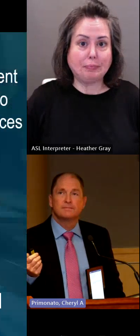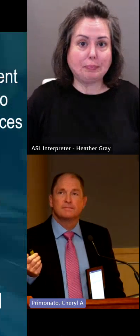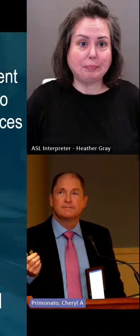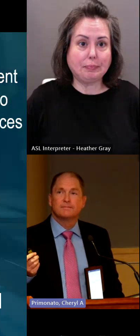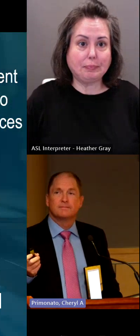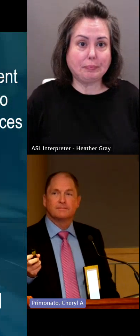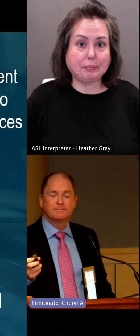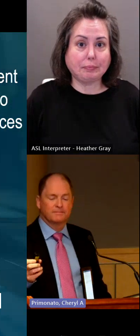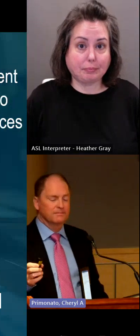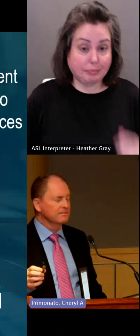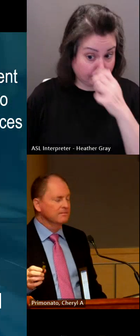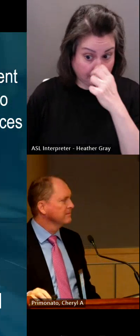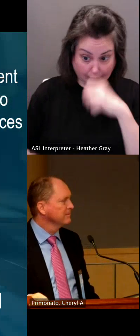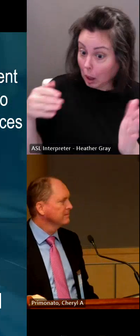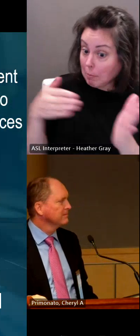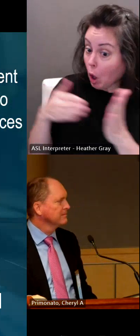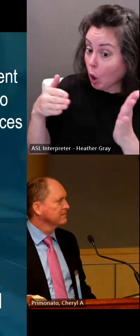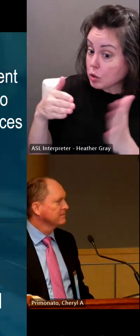And any opposed?